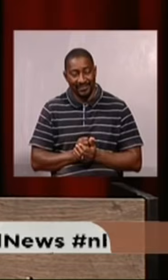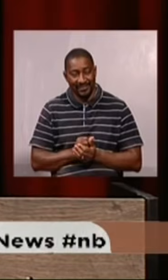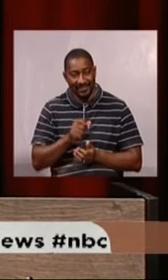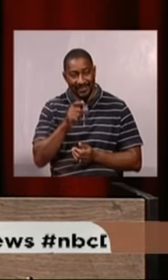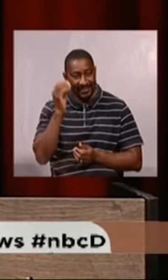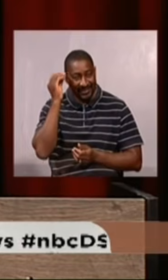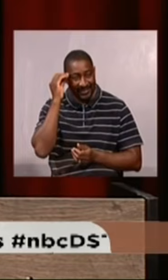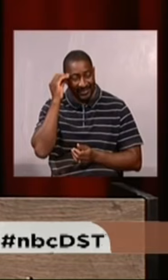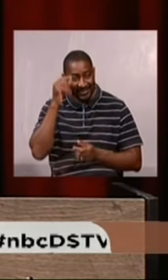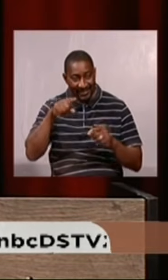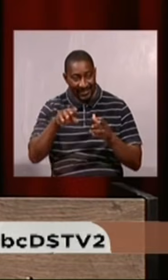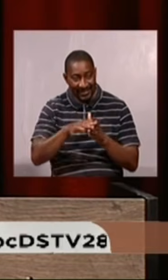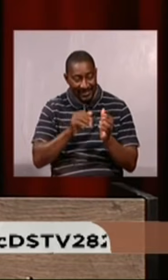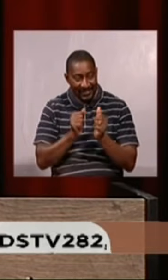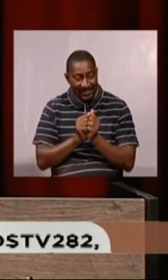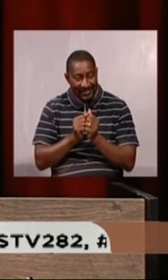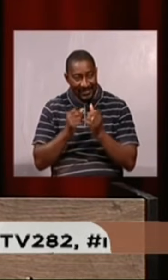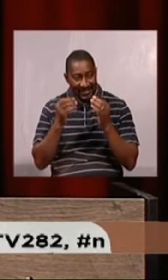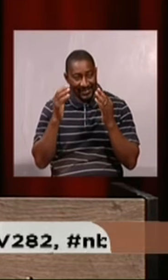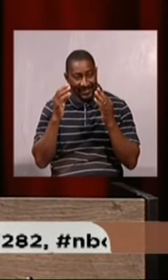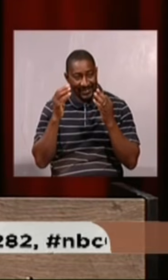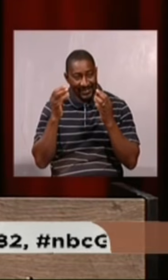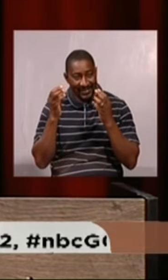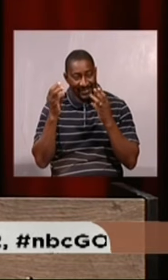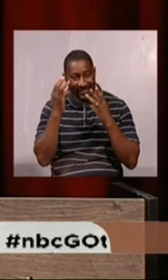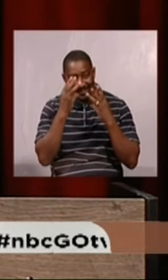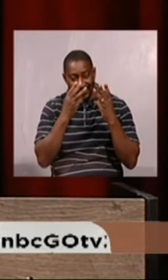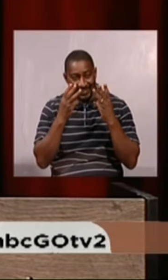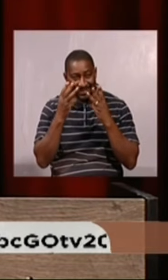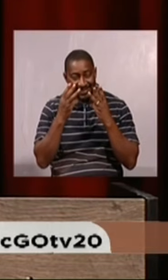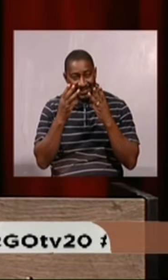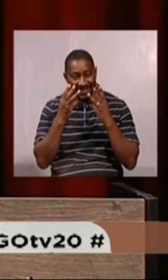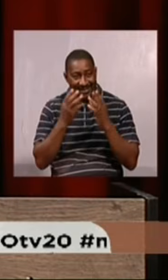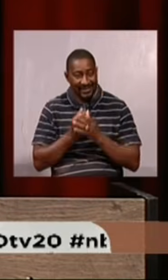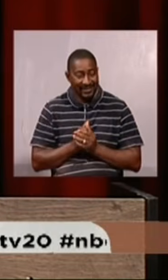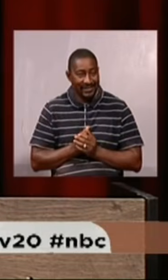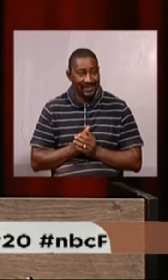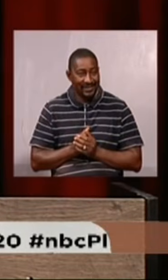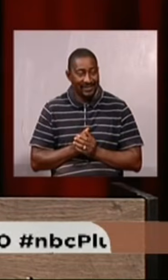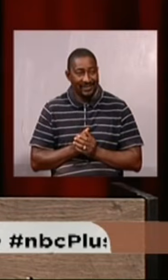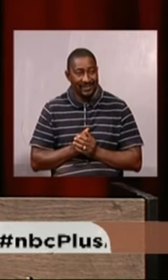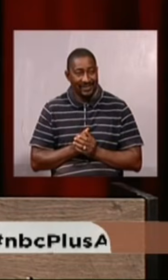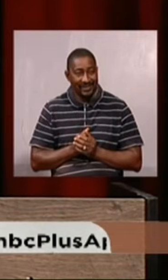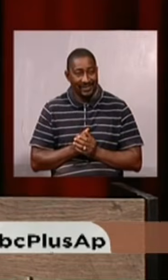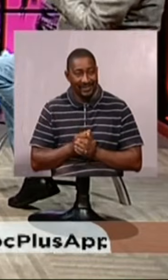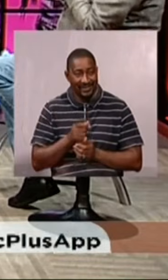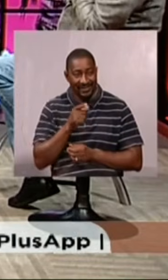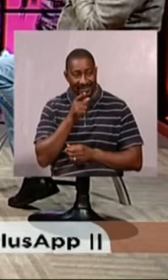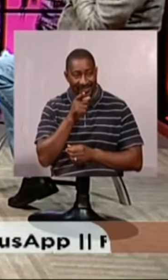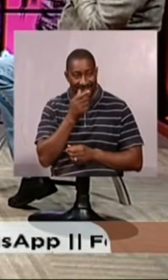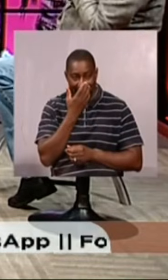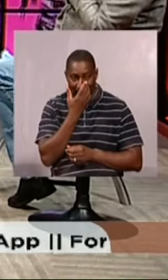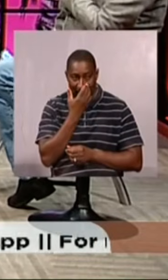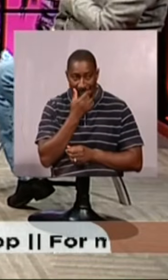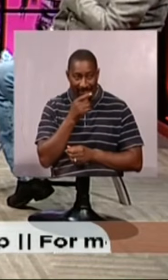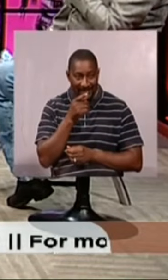on your Facebook and WhatsApp. These are the etiquettes. Where do I get that from? Look, I mean, Nowhere. it's part of Nowhere. it's Nowhere.